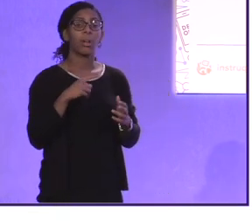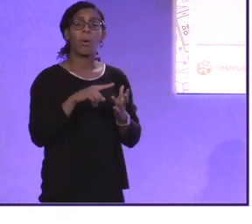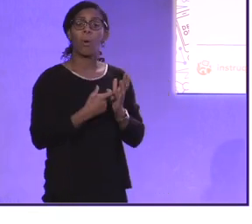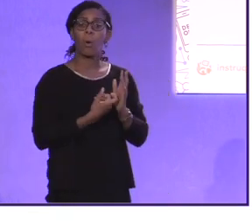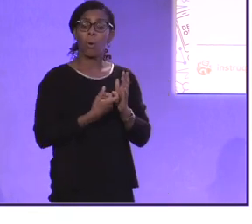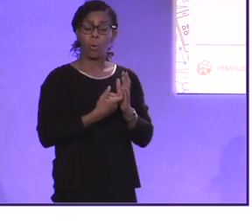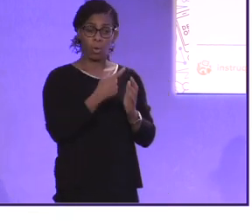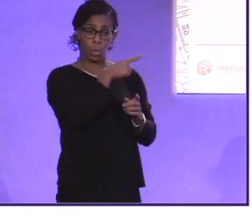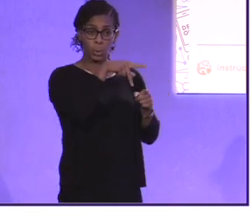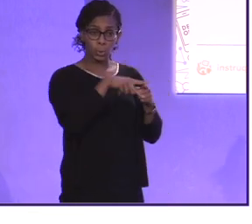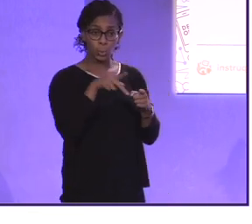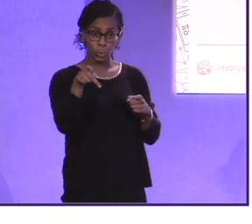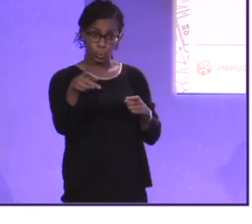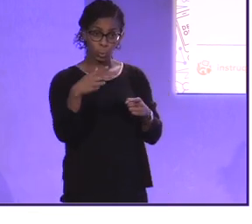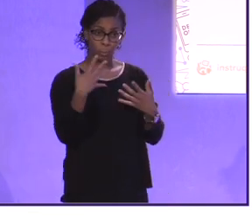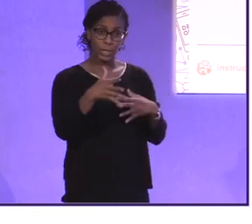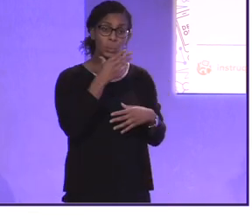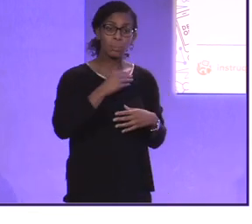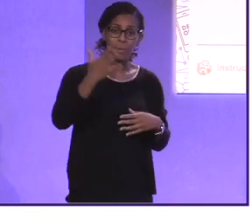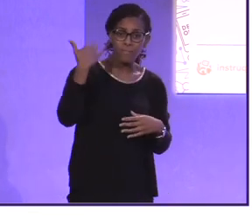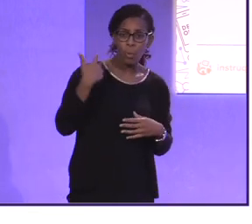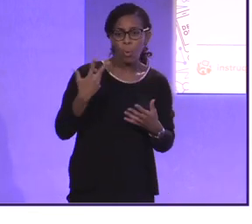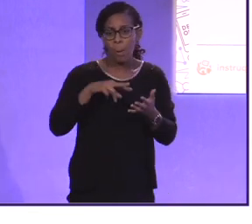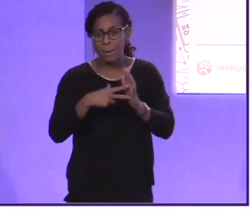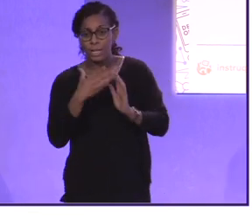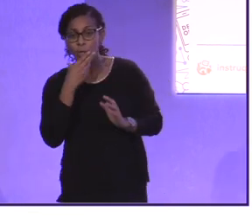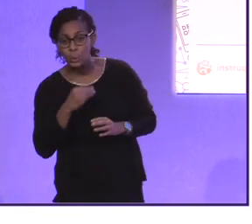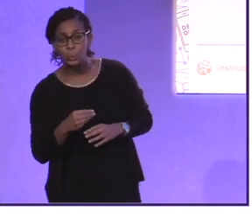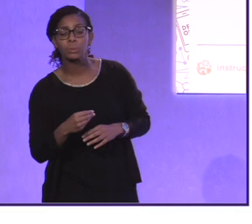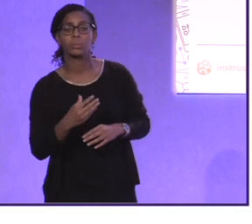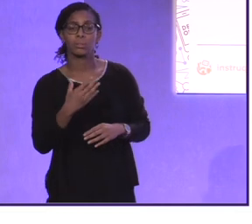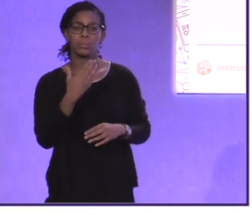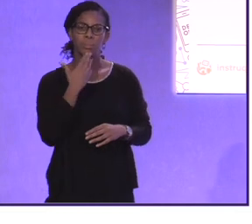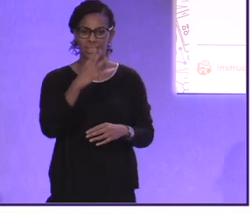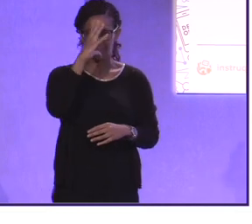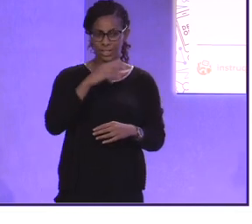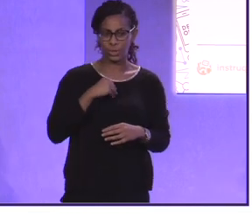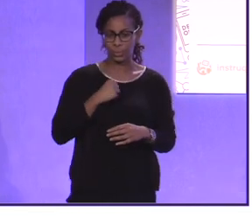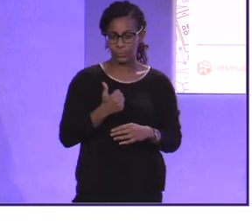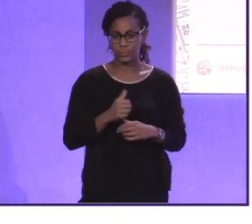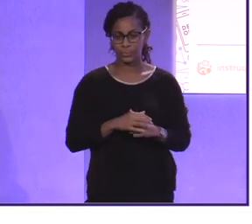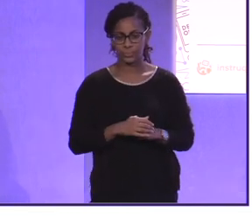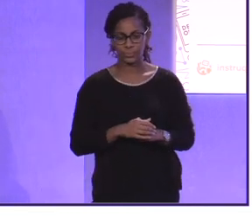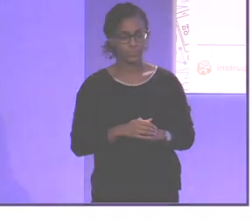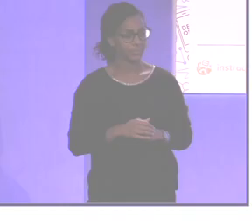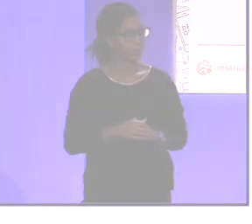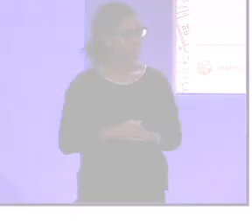tools, we'd love to hear about it. Cool. That's it. Thank you. Very much.